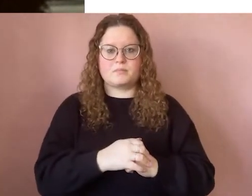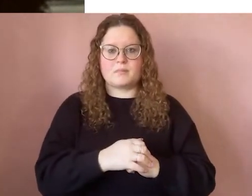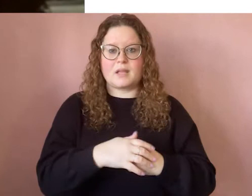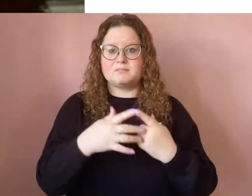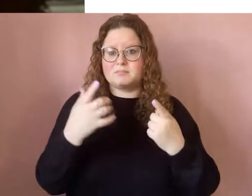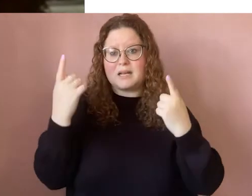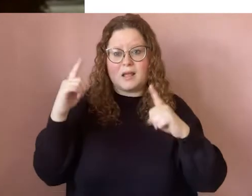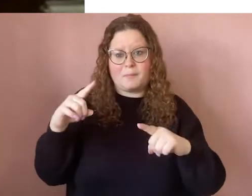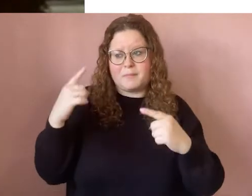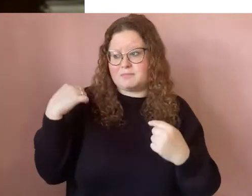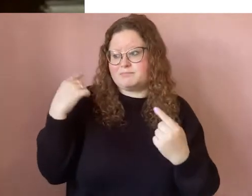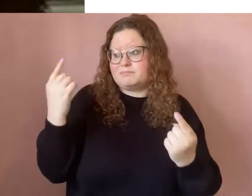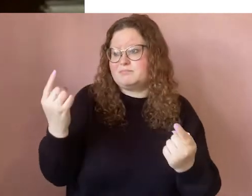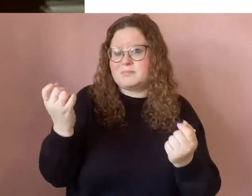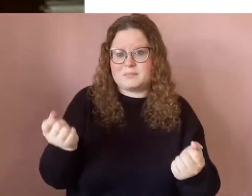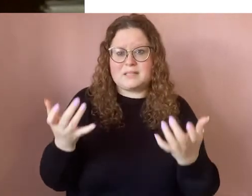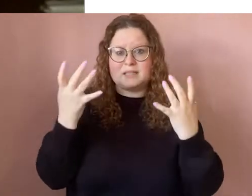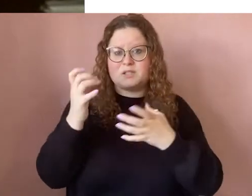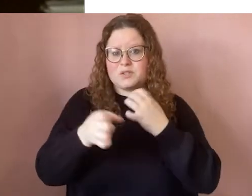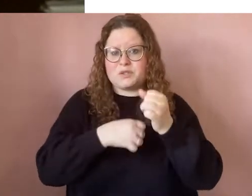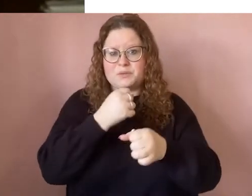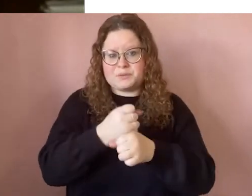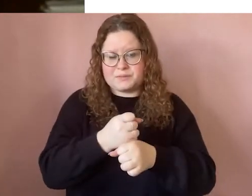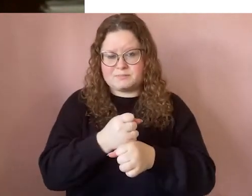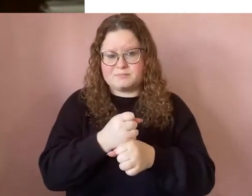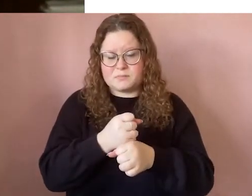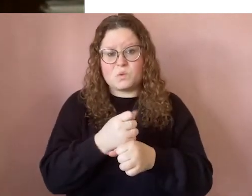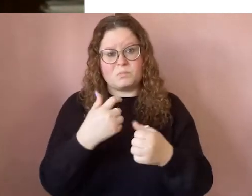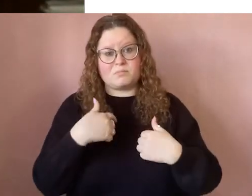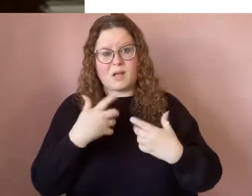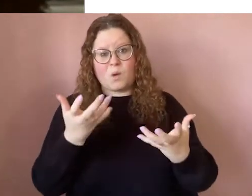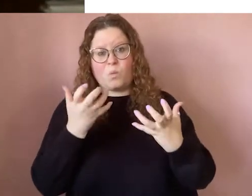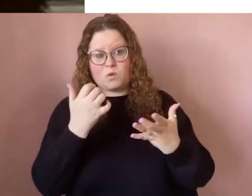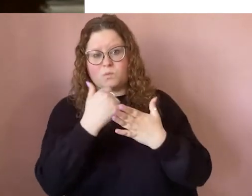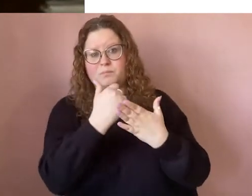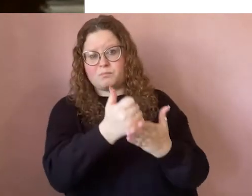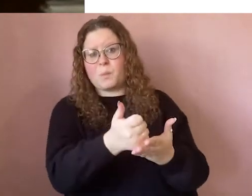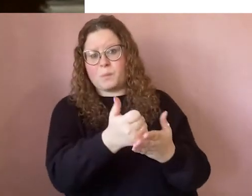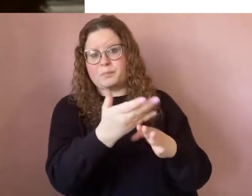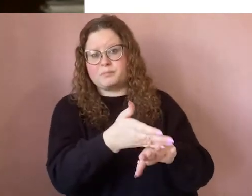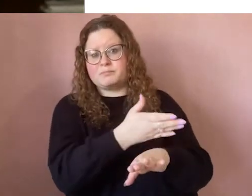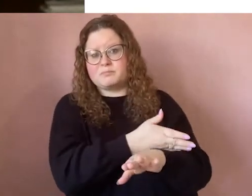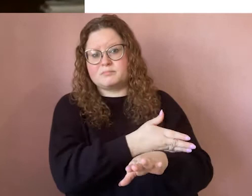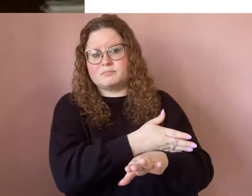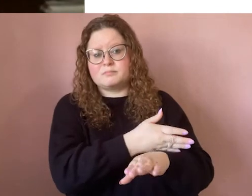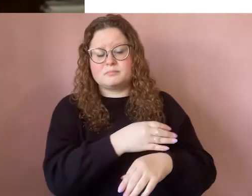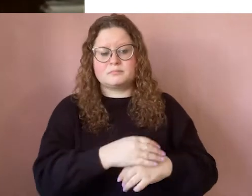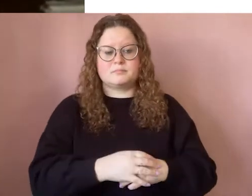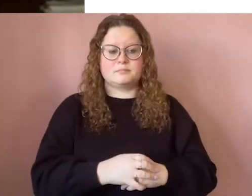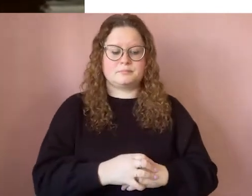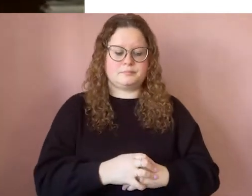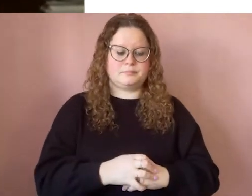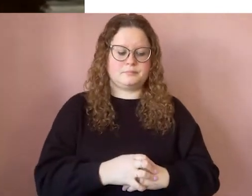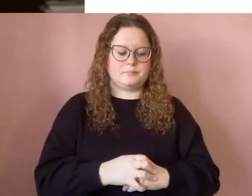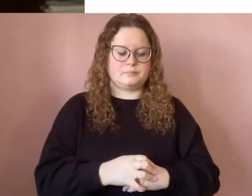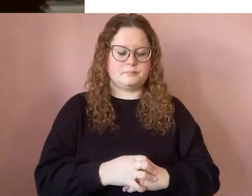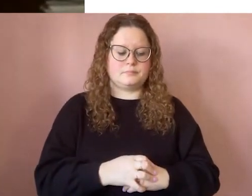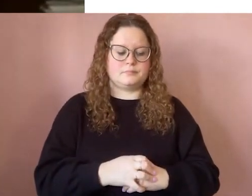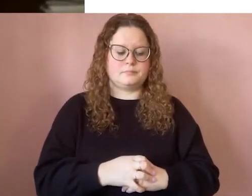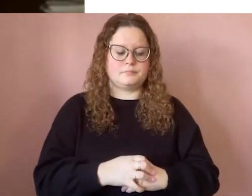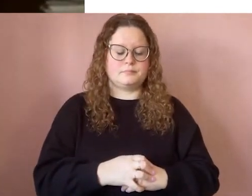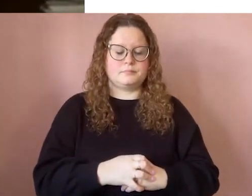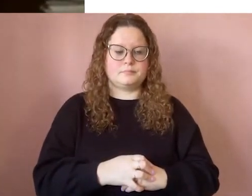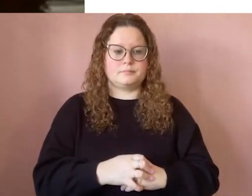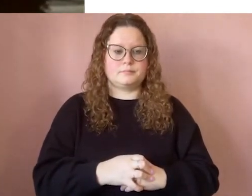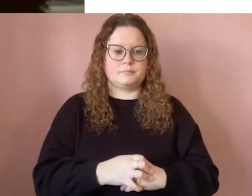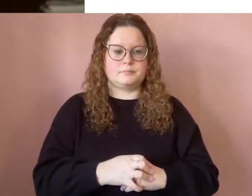ago. So we haven't made a lot of headway on that yet. I think the point of it all is that change